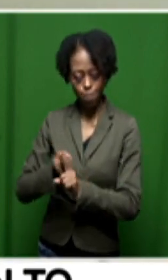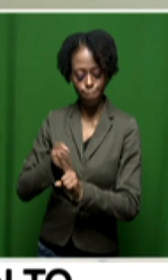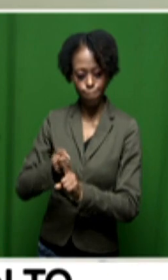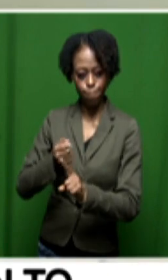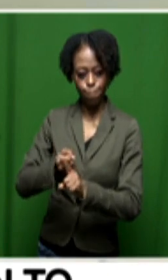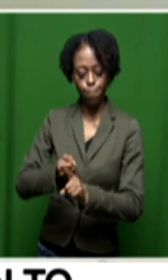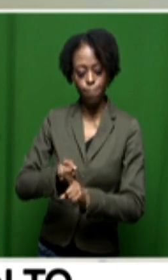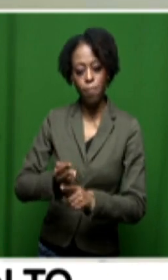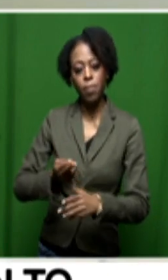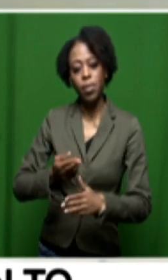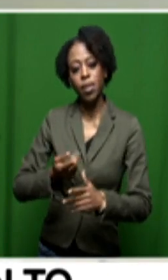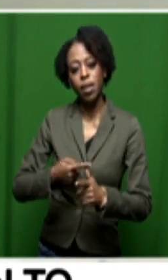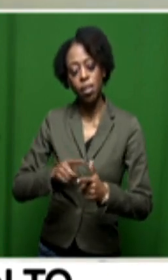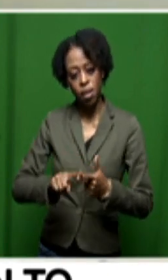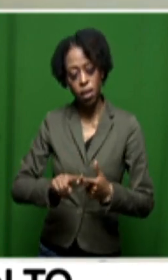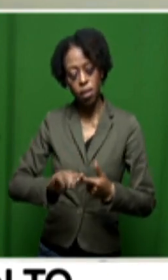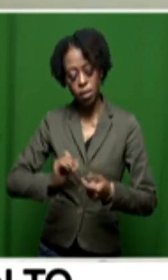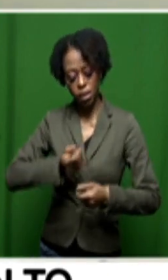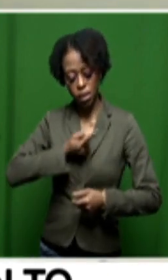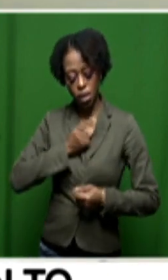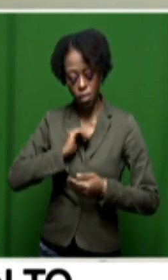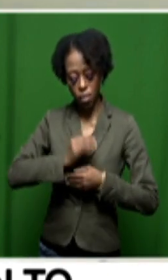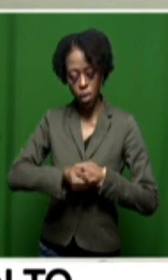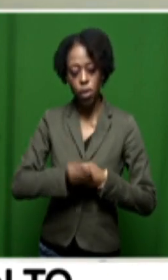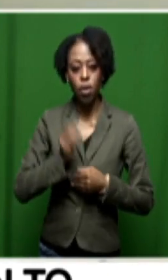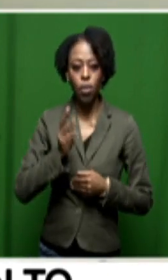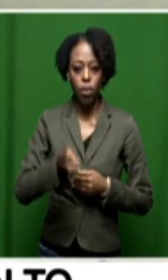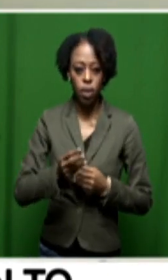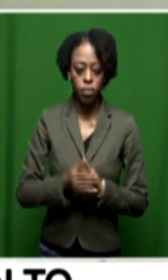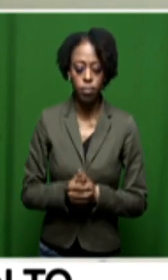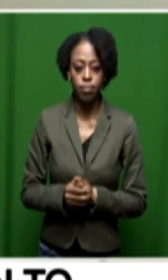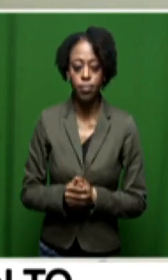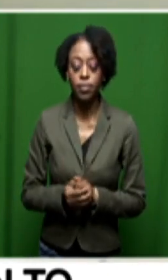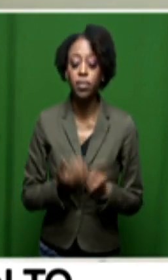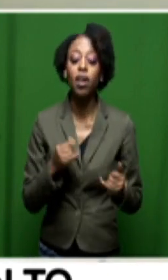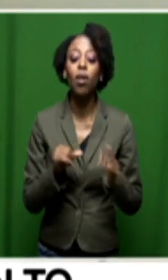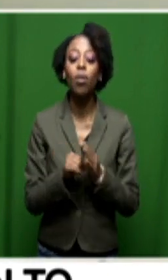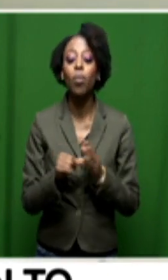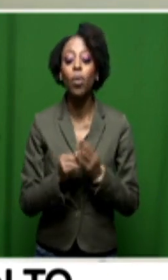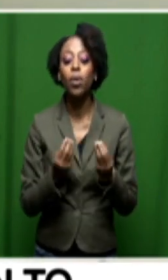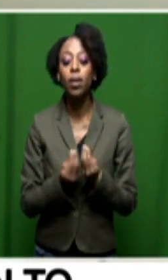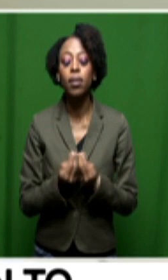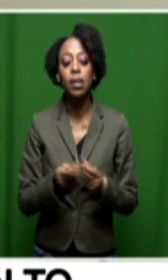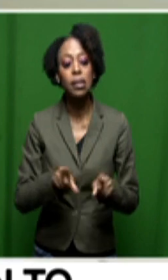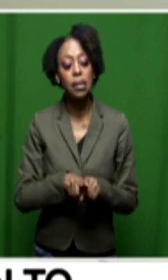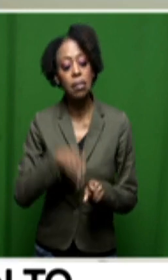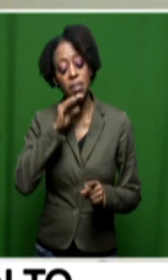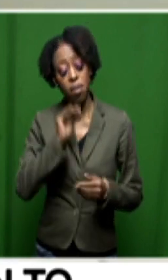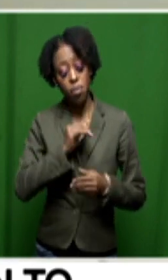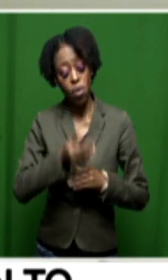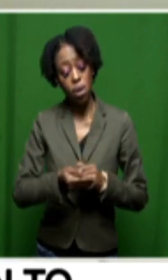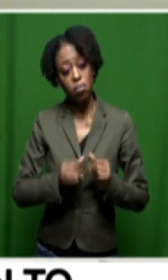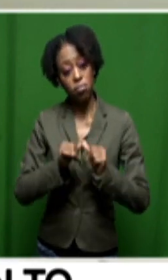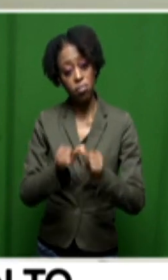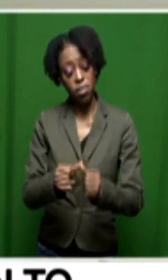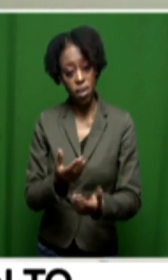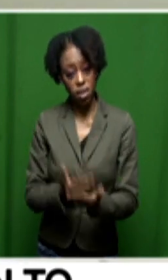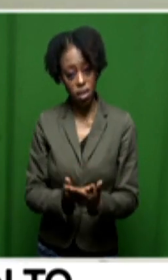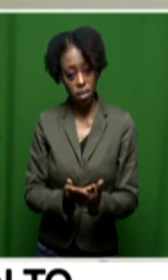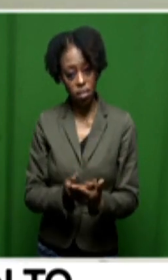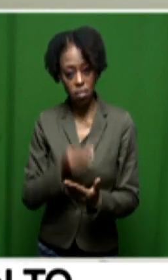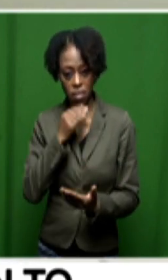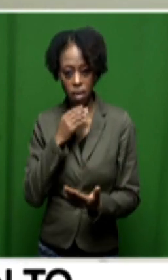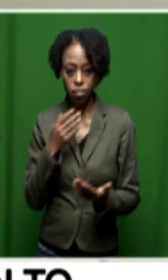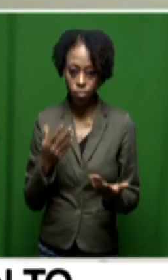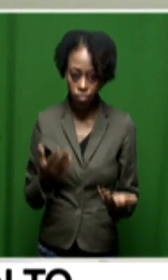we produce protection. Now, the important thing is that protection sustainable? The answer